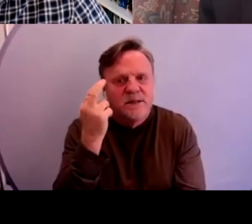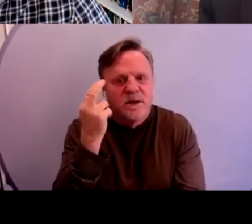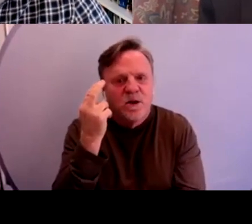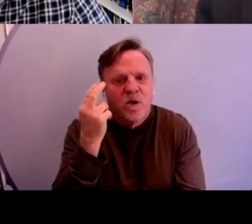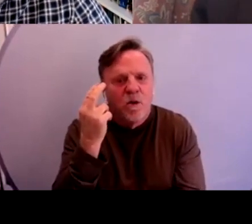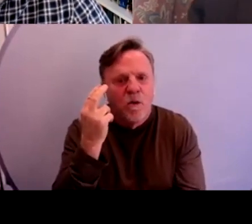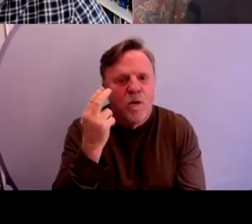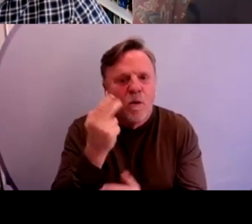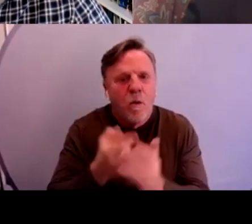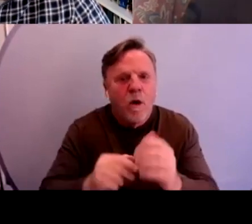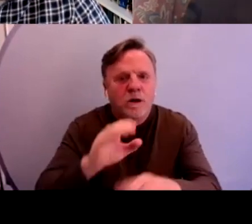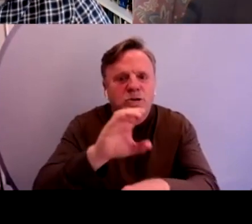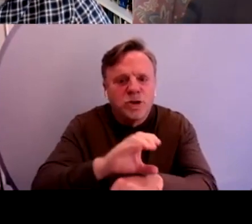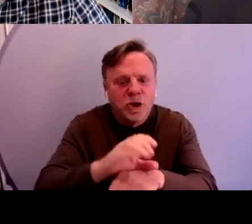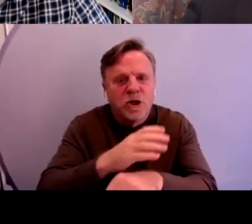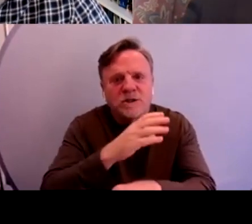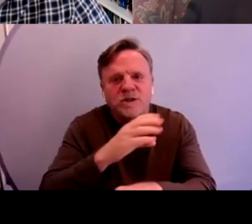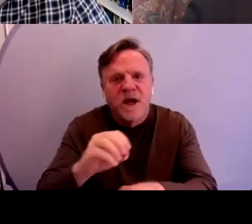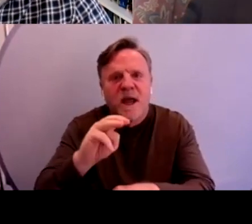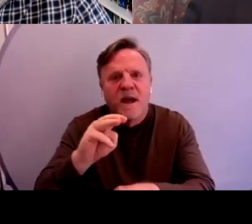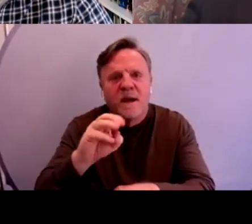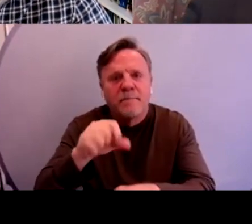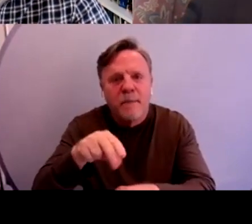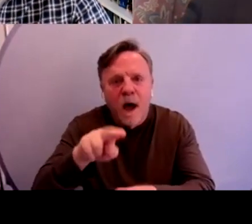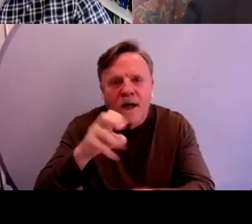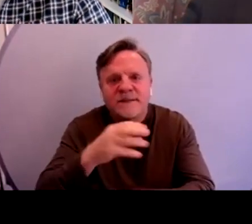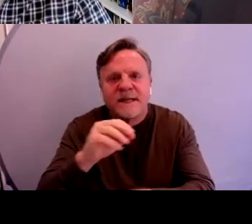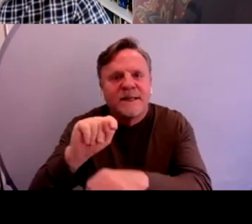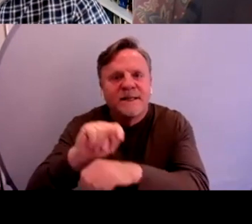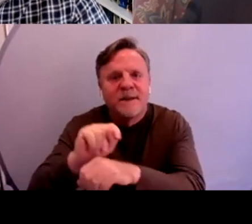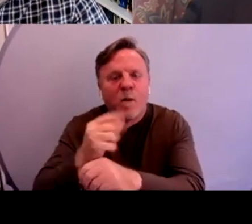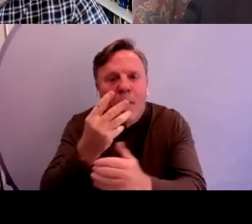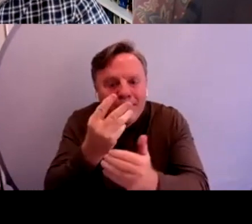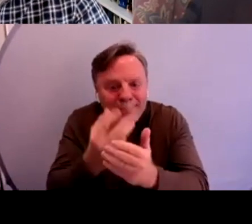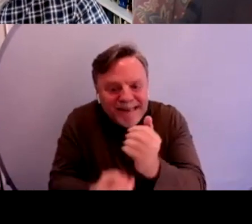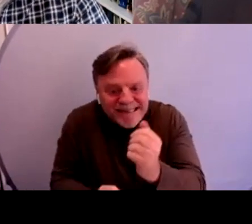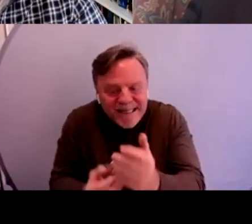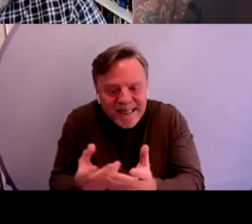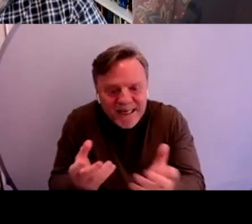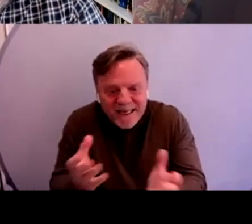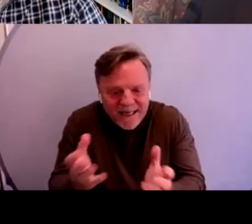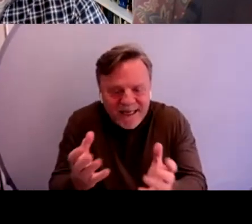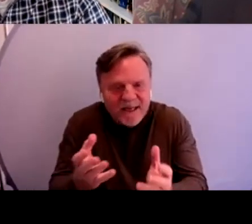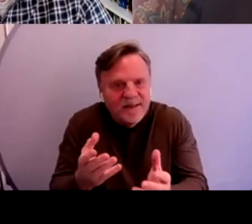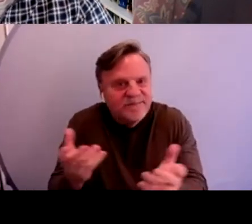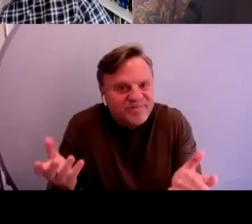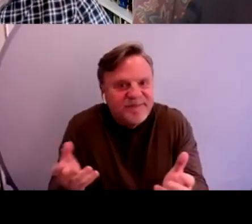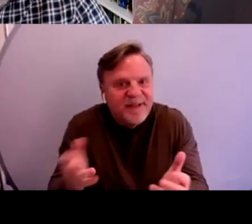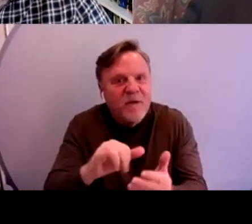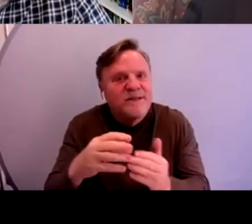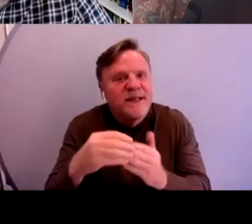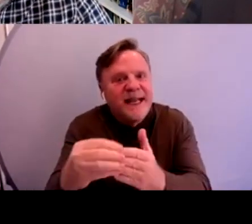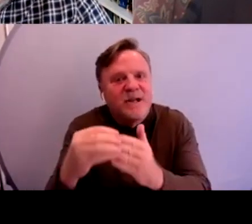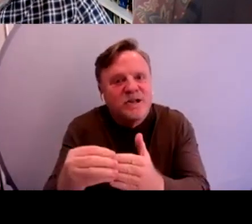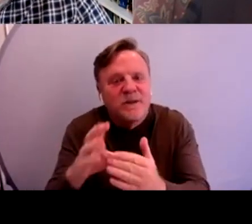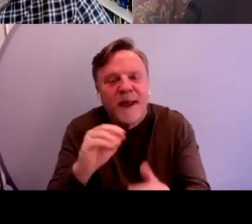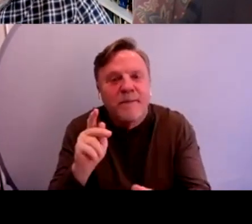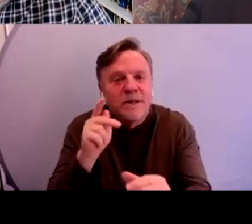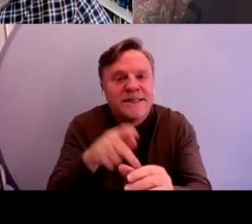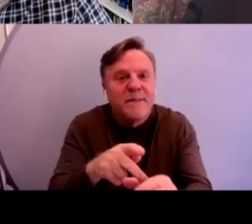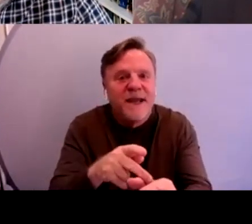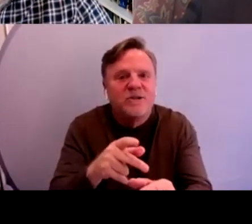what churches, what mosques, what synagogues were largely missing out on, and that's the leadership and participation